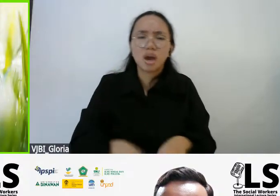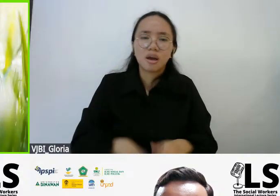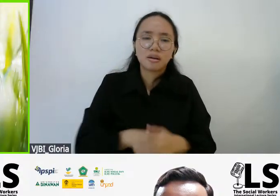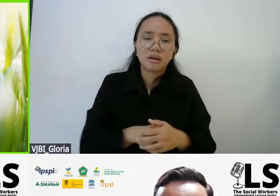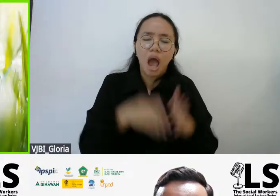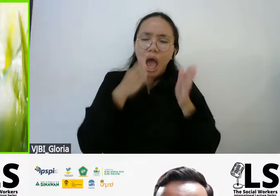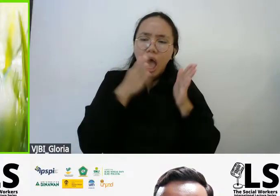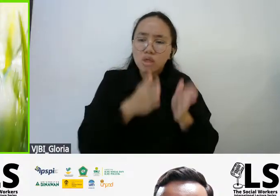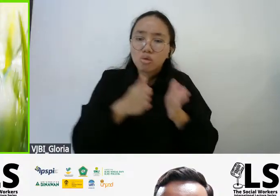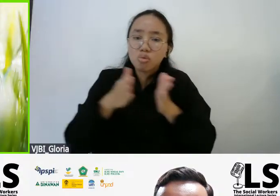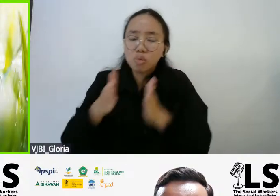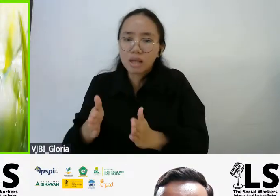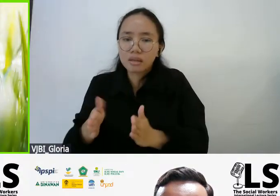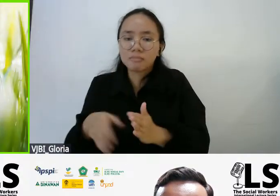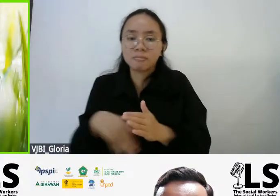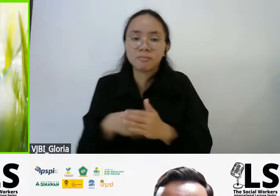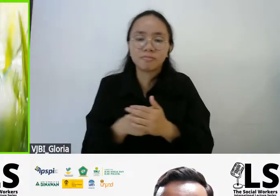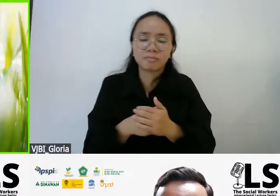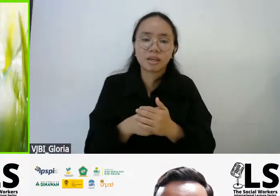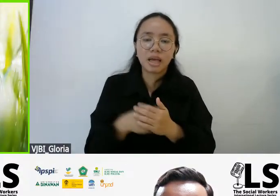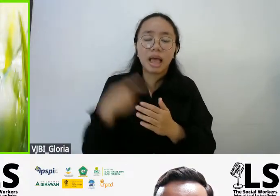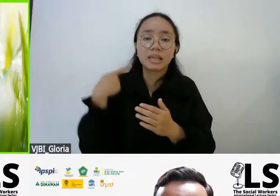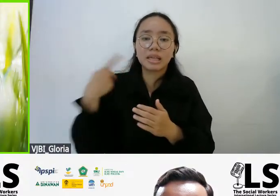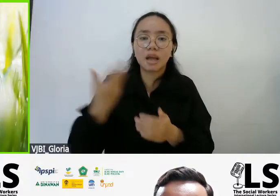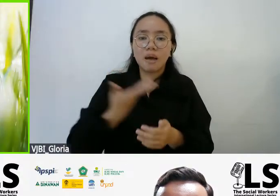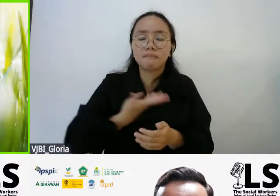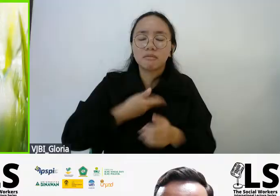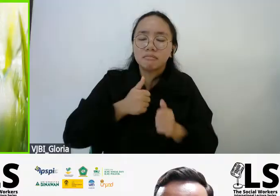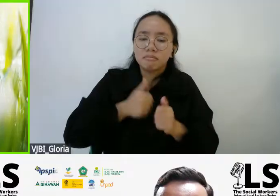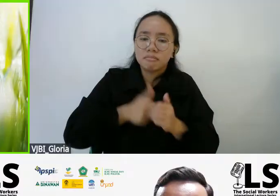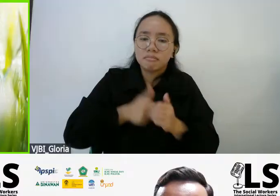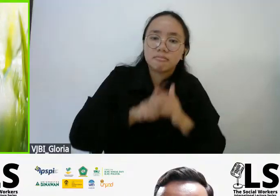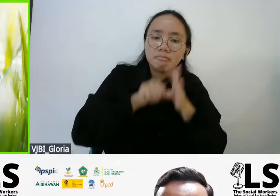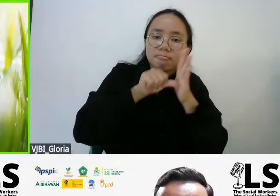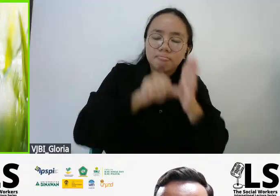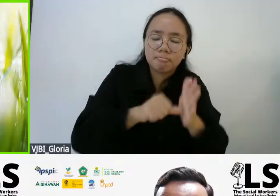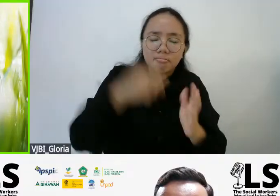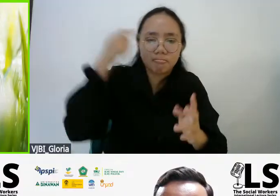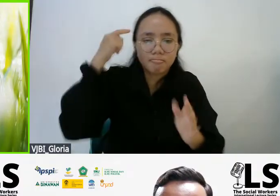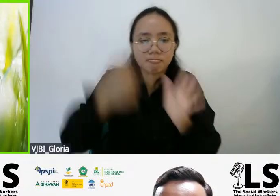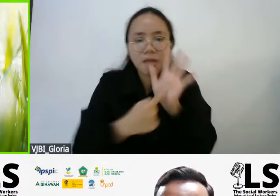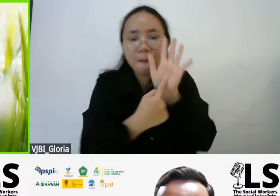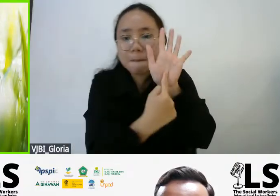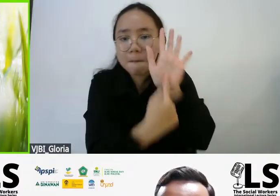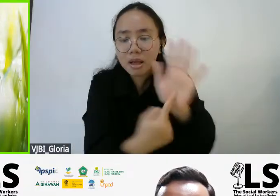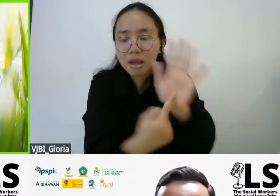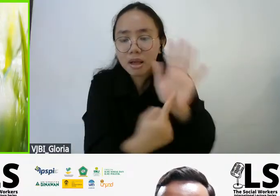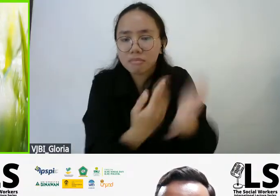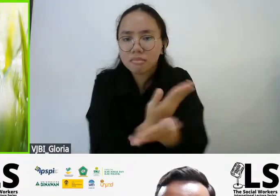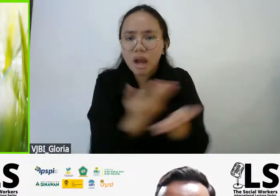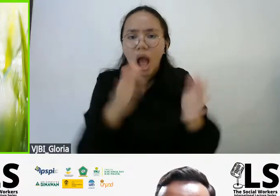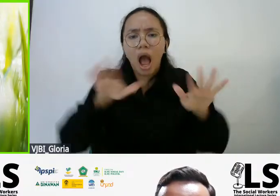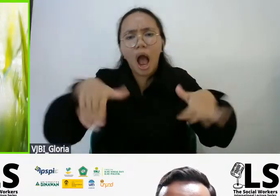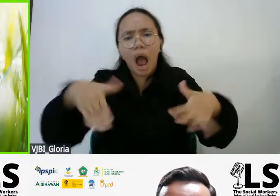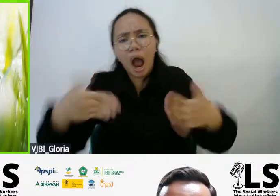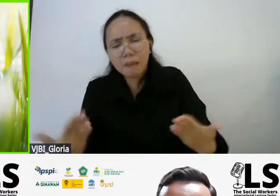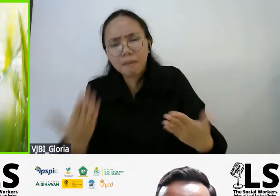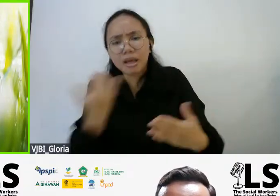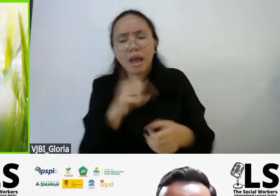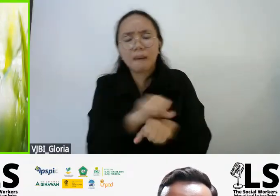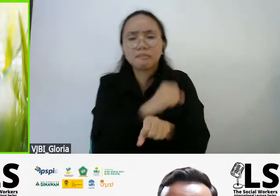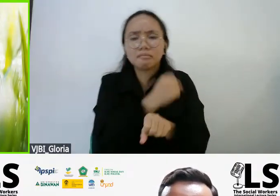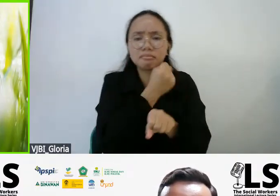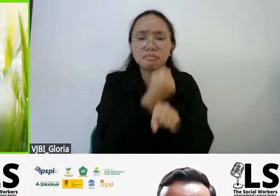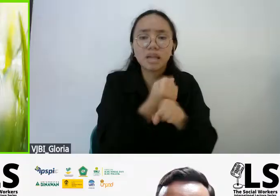help them to show them what are the things that they can control in their lives. That is extremely